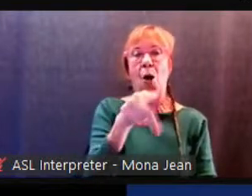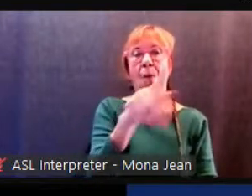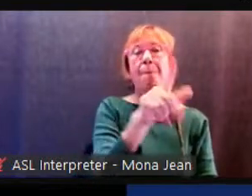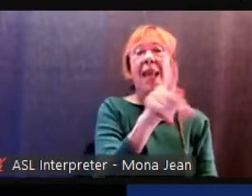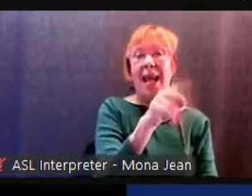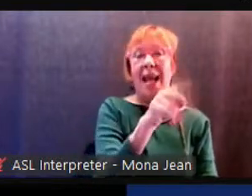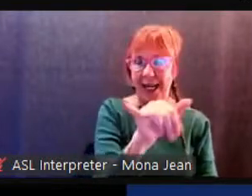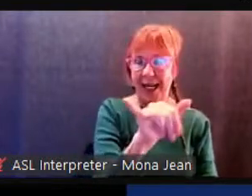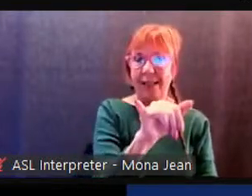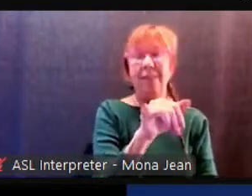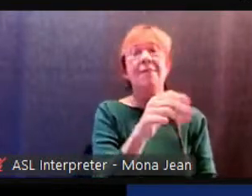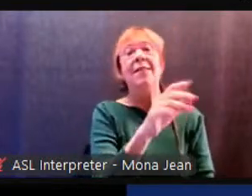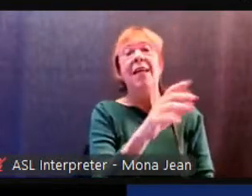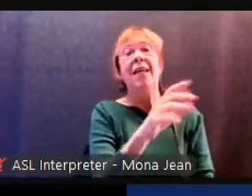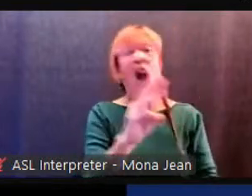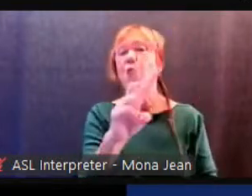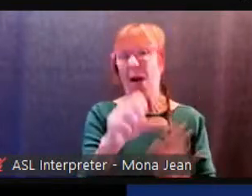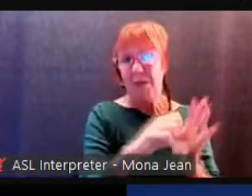disasterrecovery@planning.lacounty.gov or at